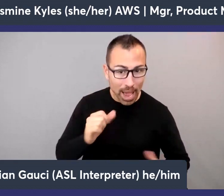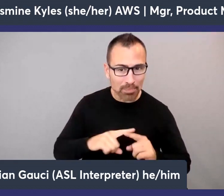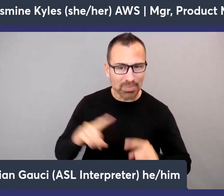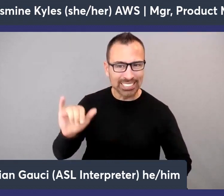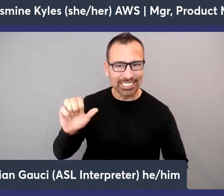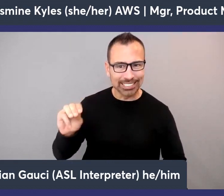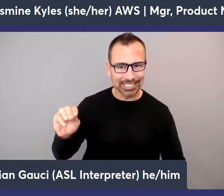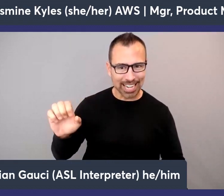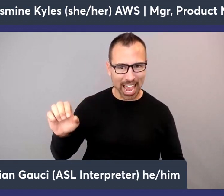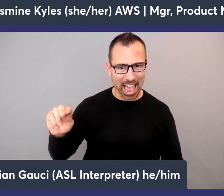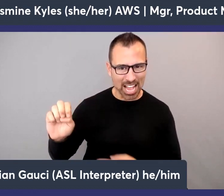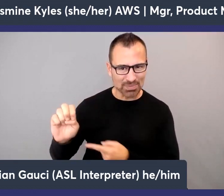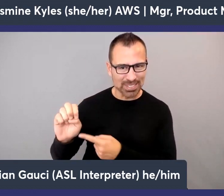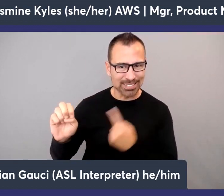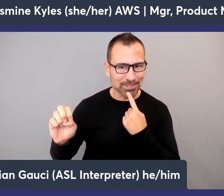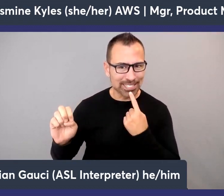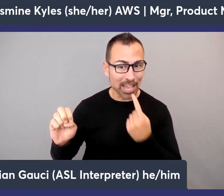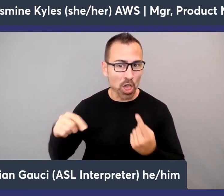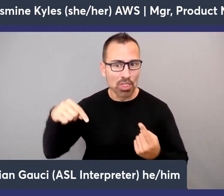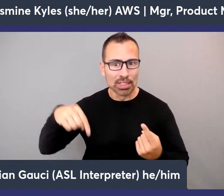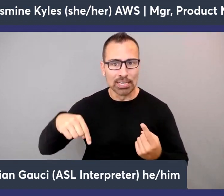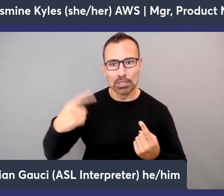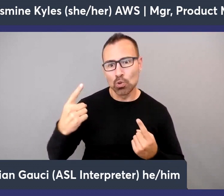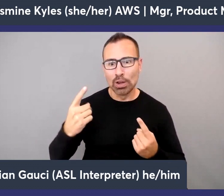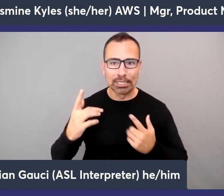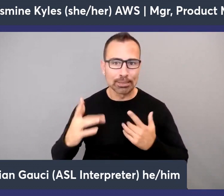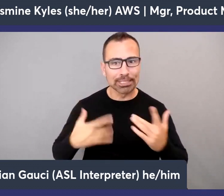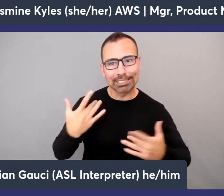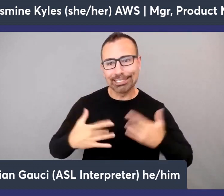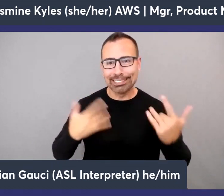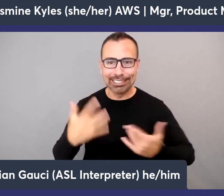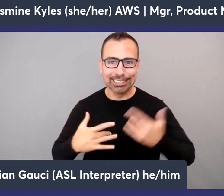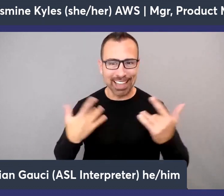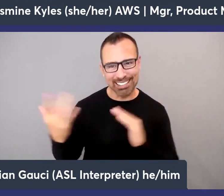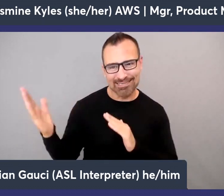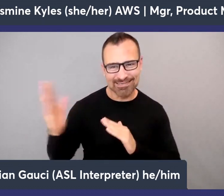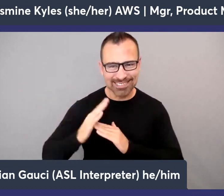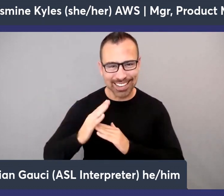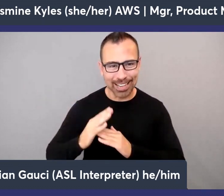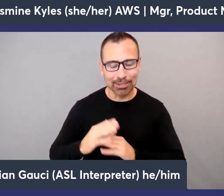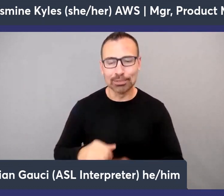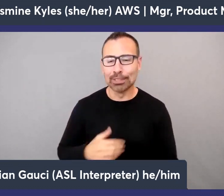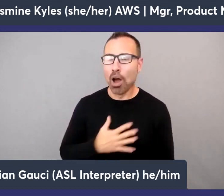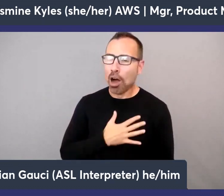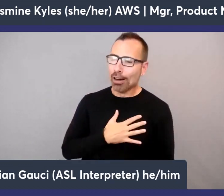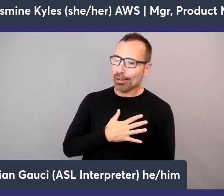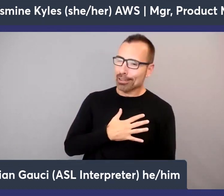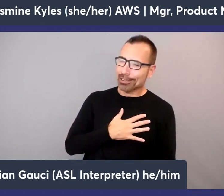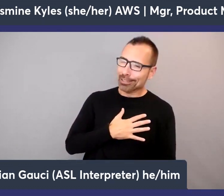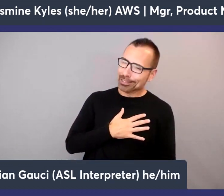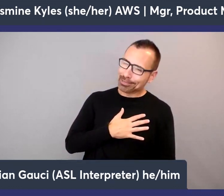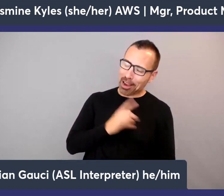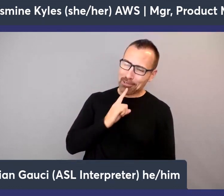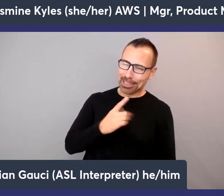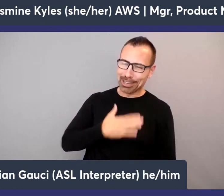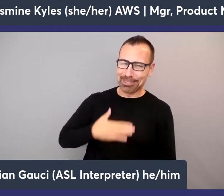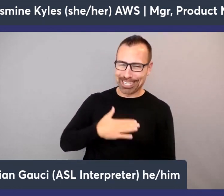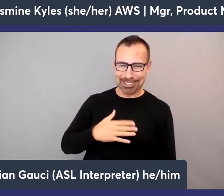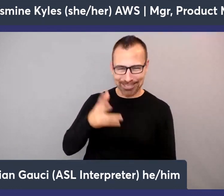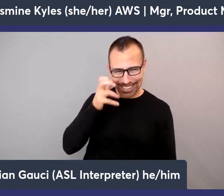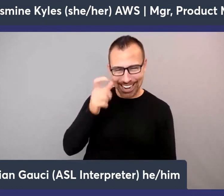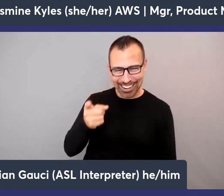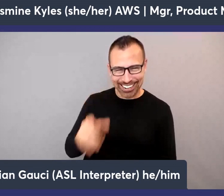said this was the one that she was looking forward to the most. Yeah, it touched my heart. I really appreciated that.